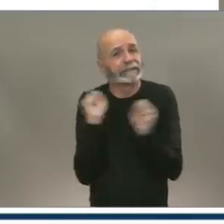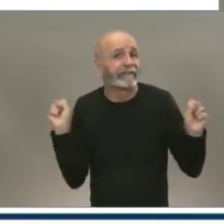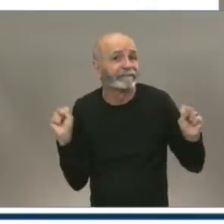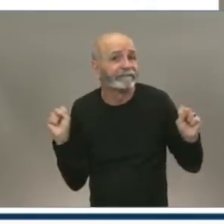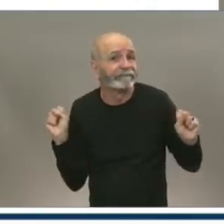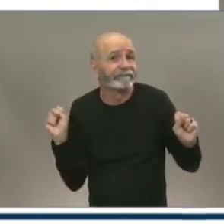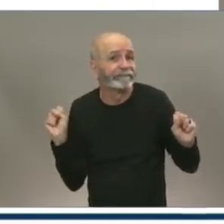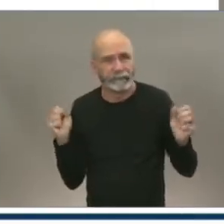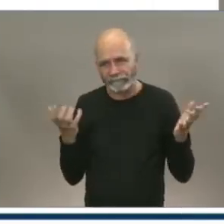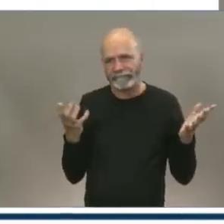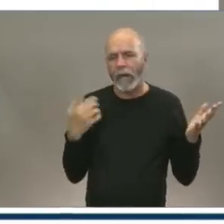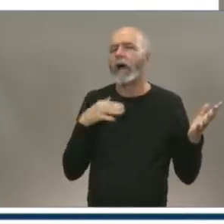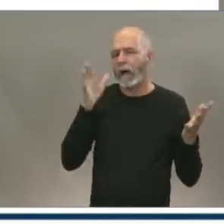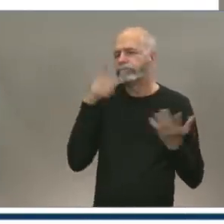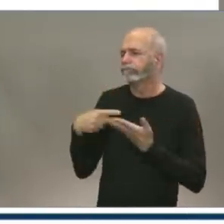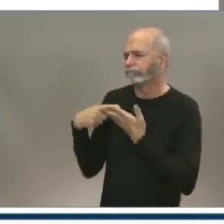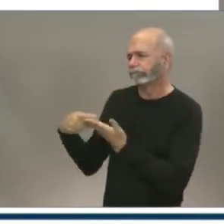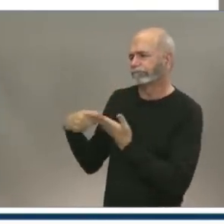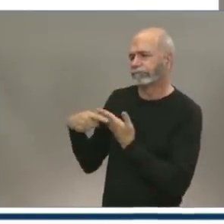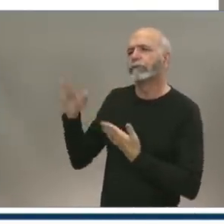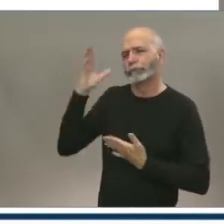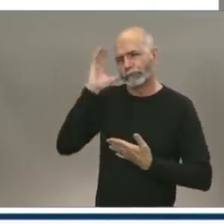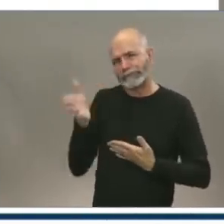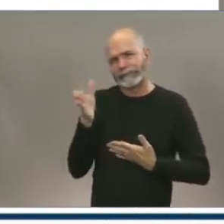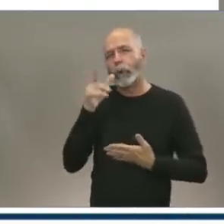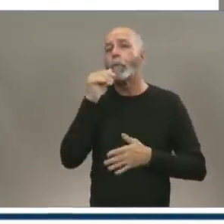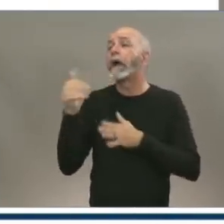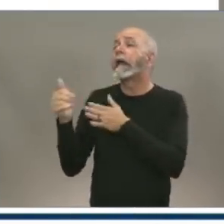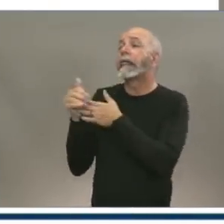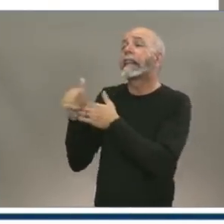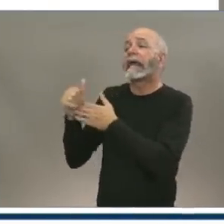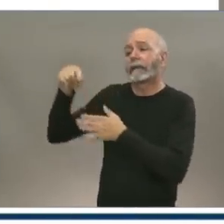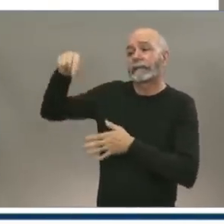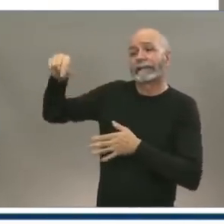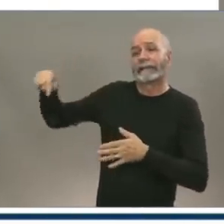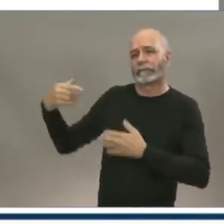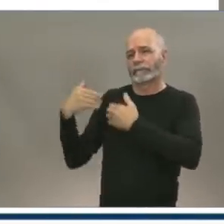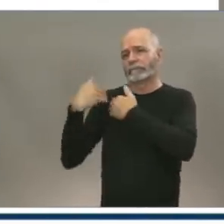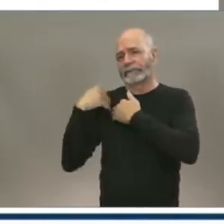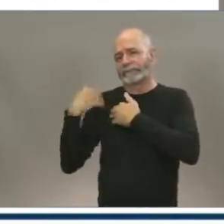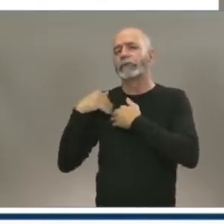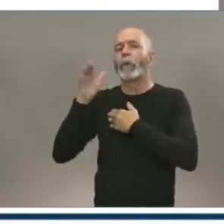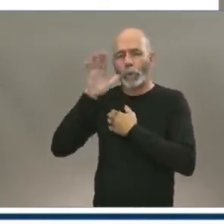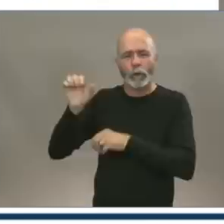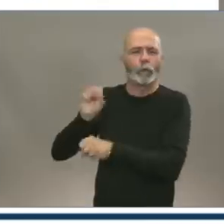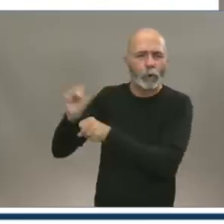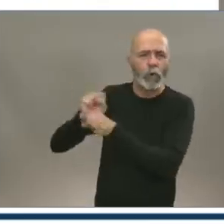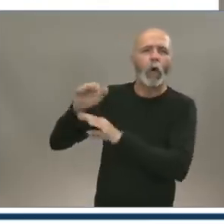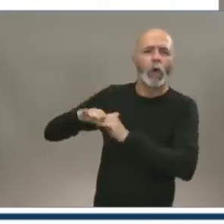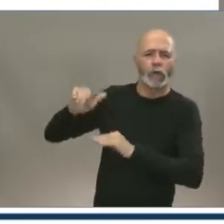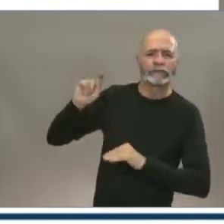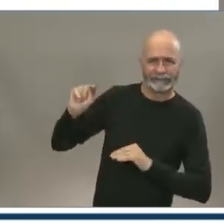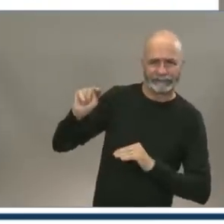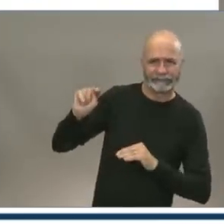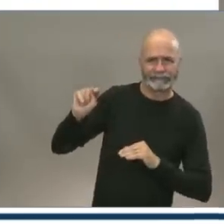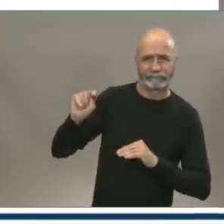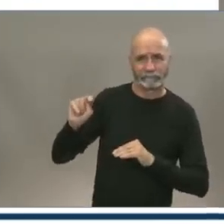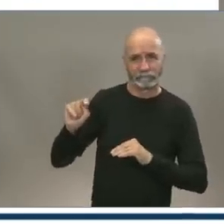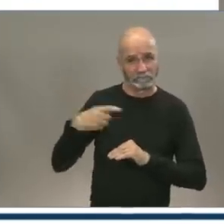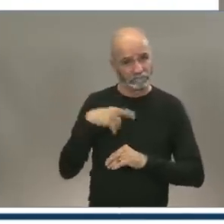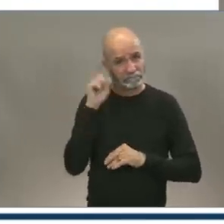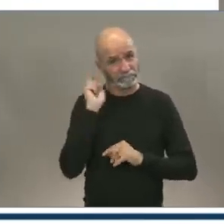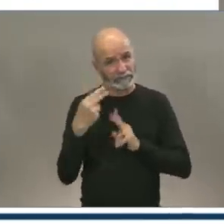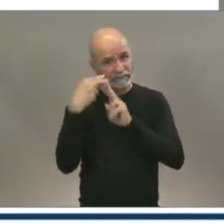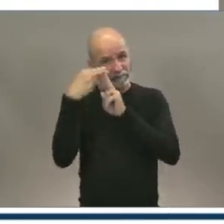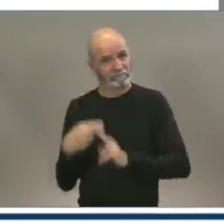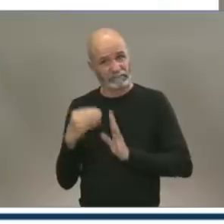those conversations with the faith leaders and have working together. So I don't think something like creating a list is